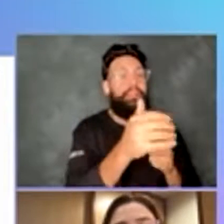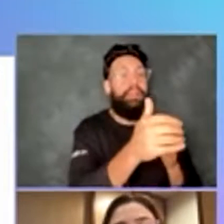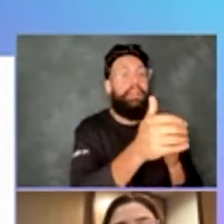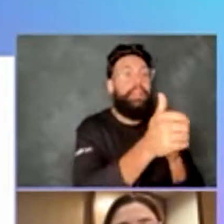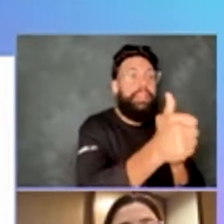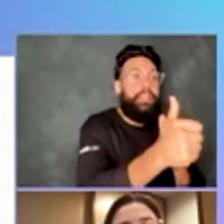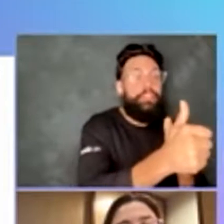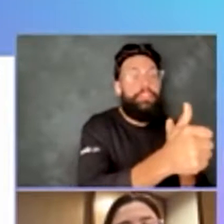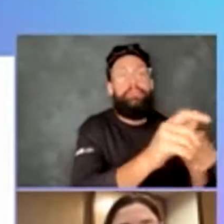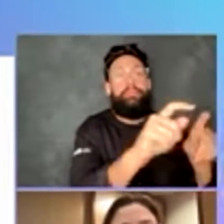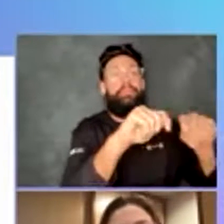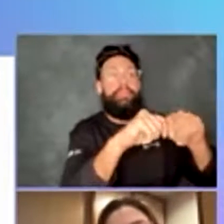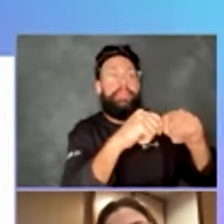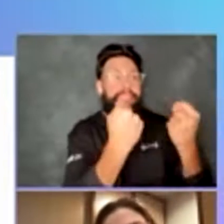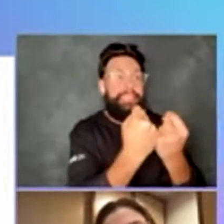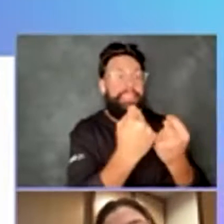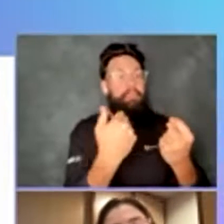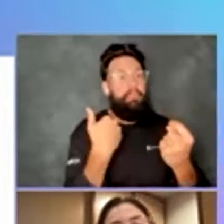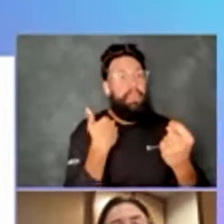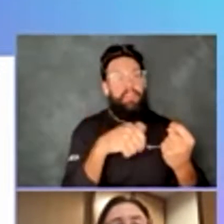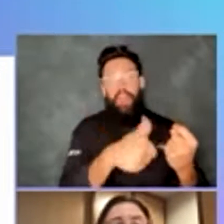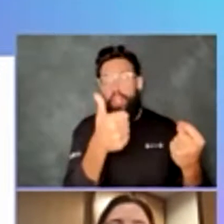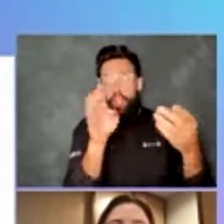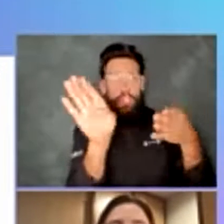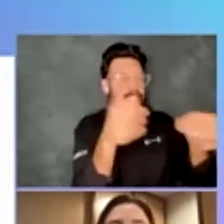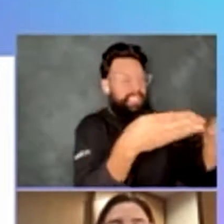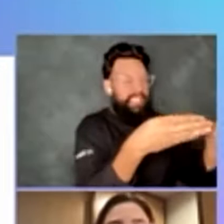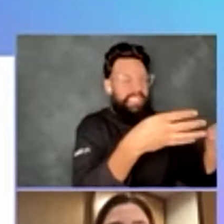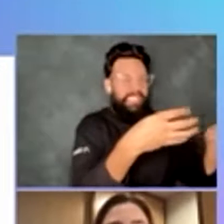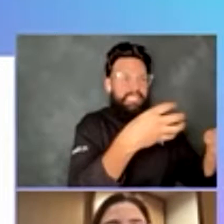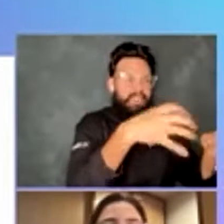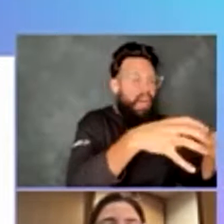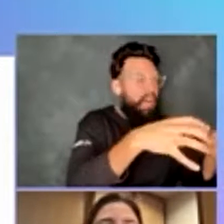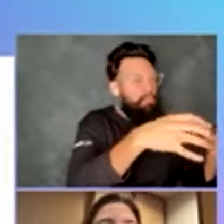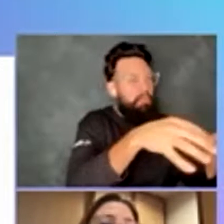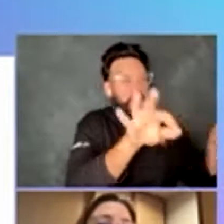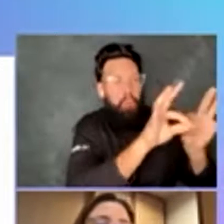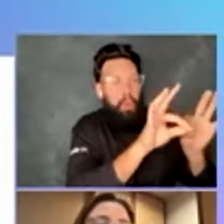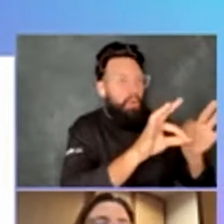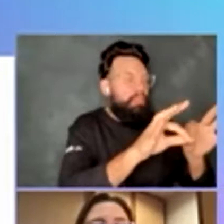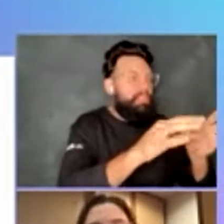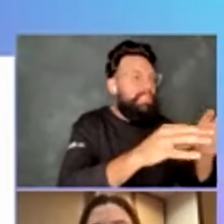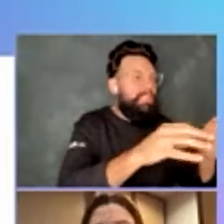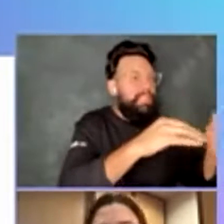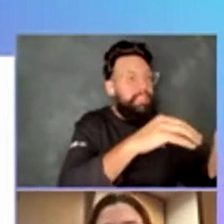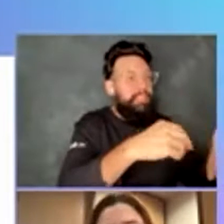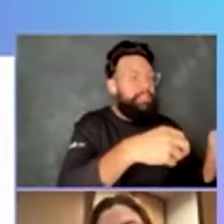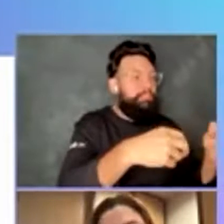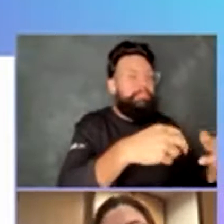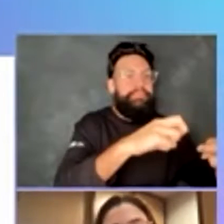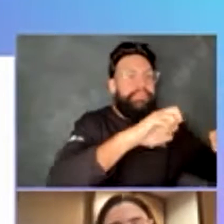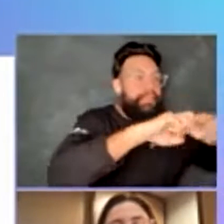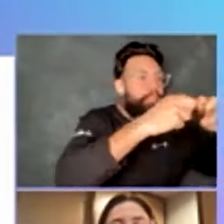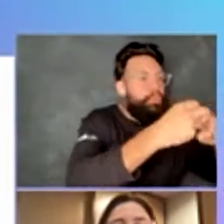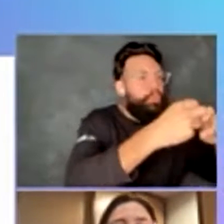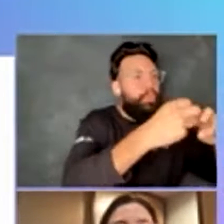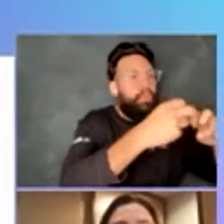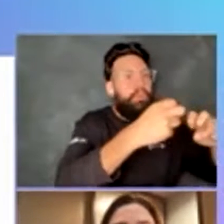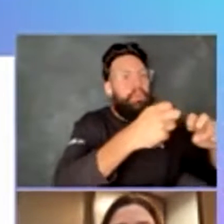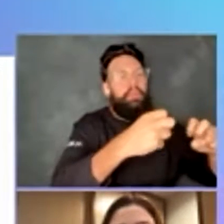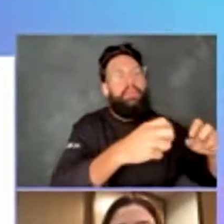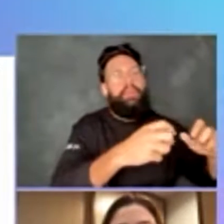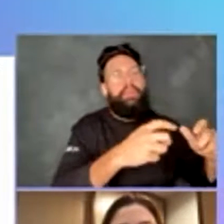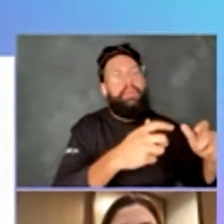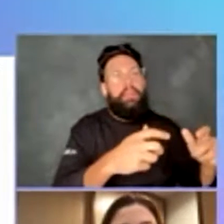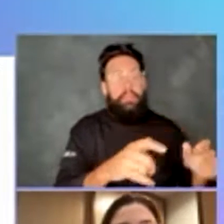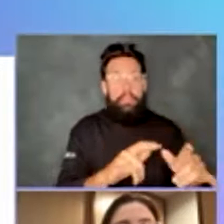attending to another really big issue. So it's about finding the right time to insert in the accessibility work and coupling